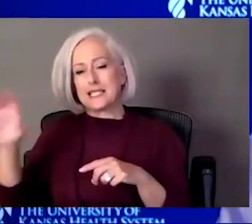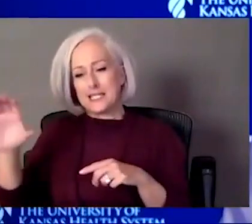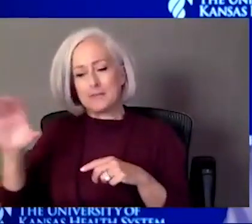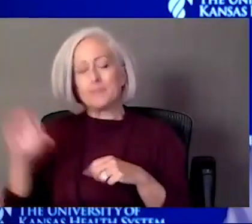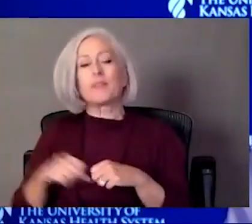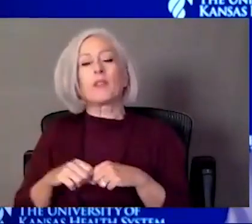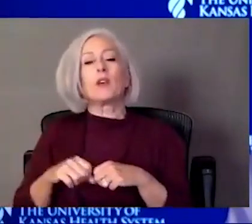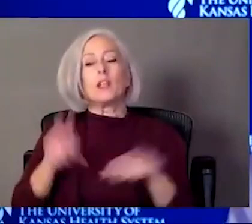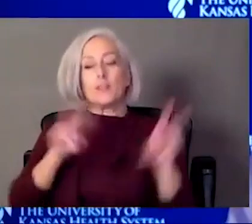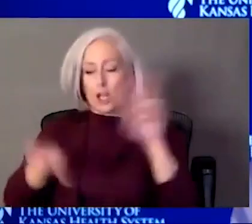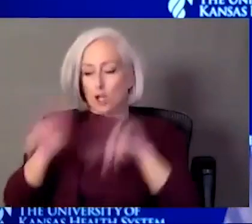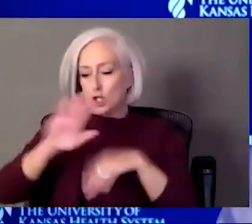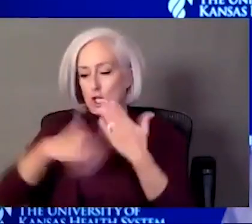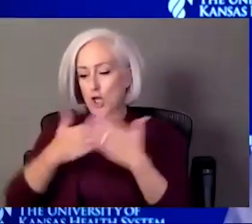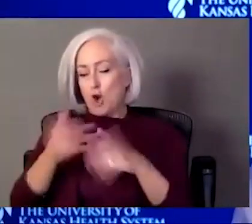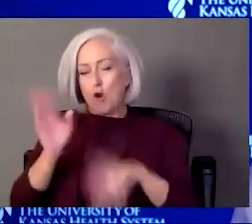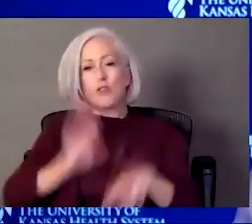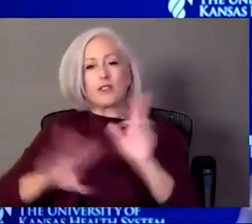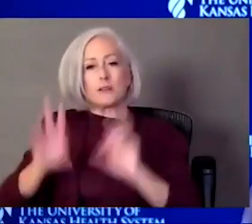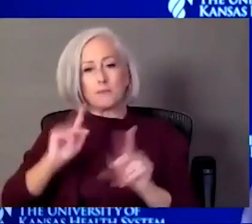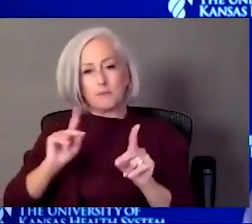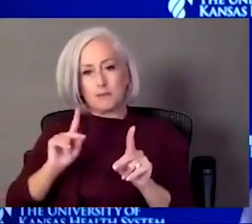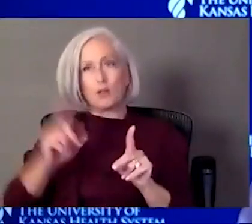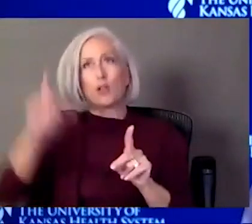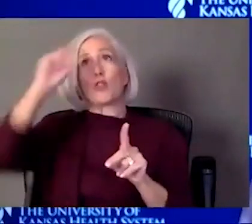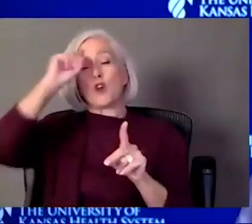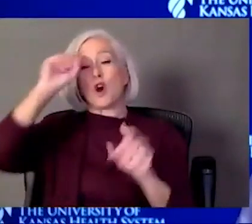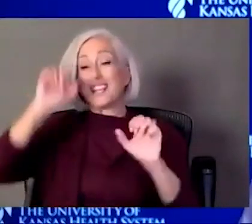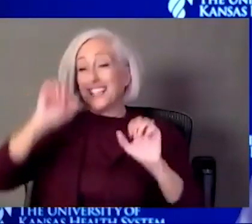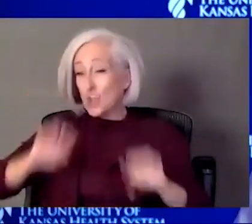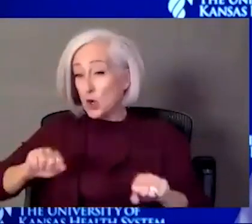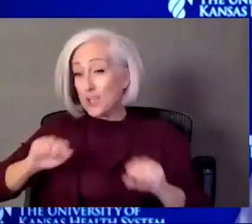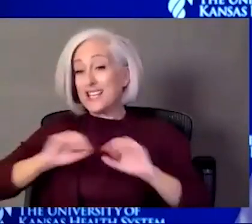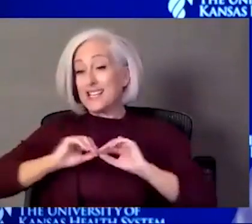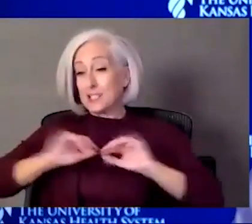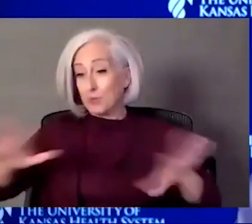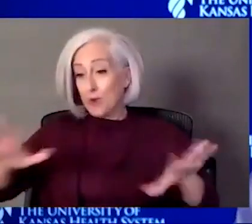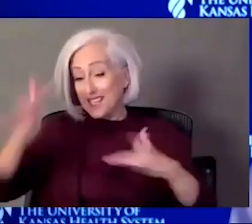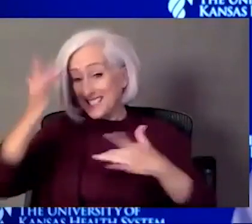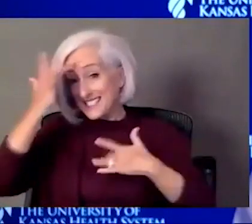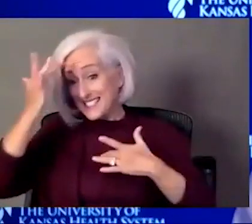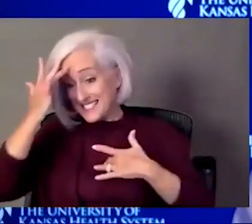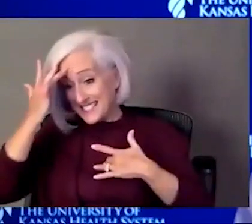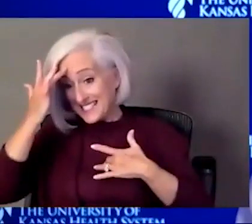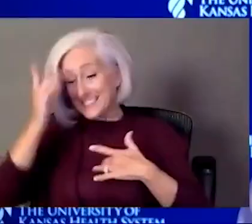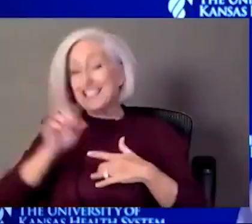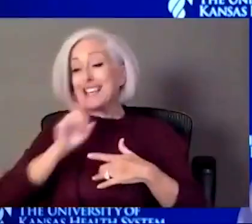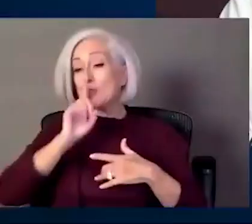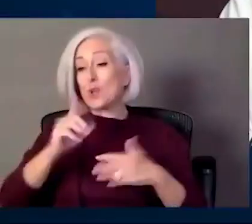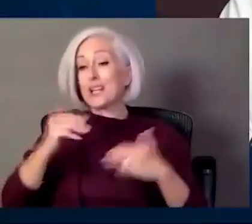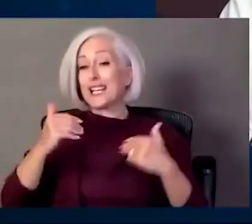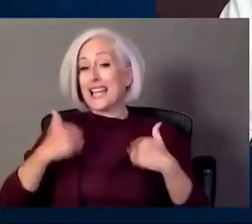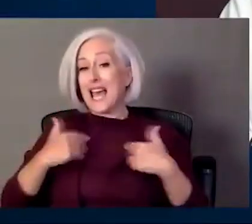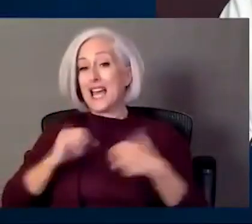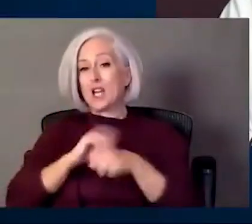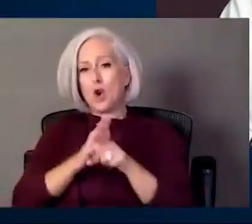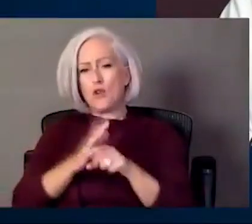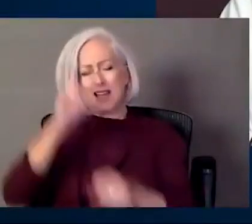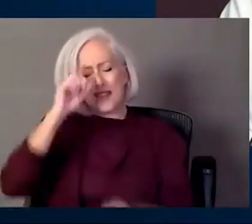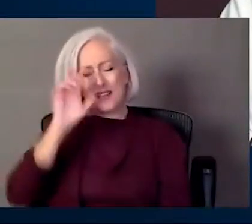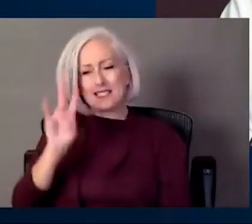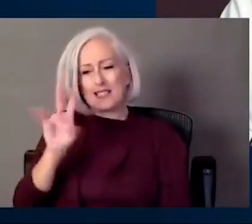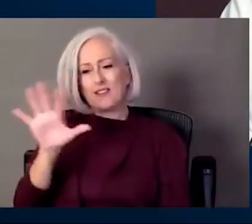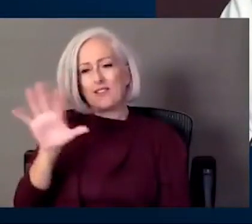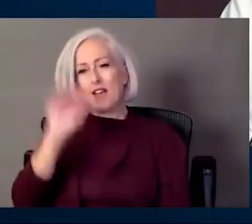who they thought could spread the disease and had actual cases. I think 75% or more of those people